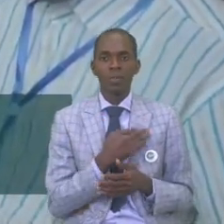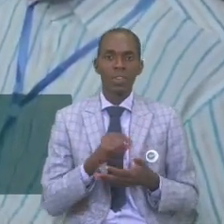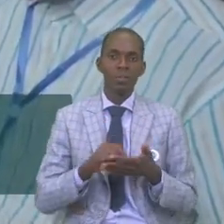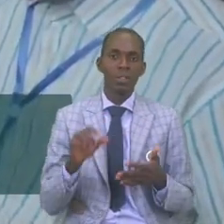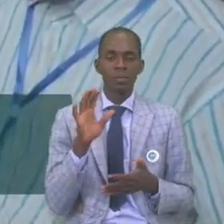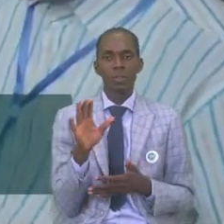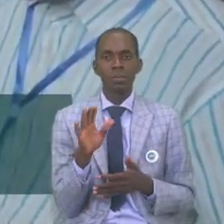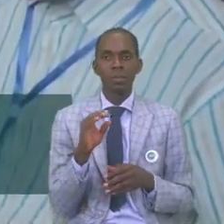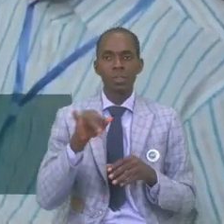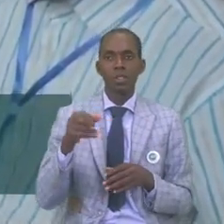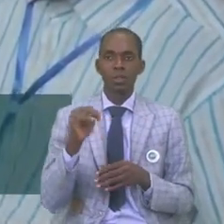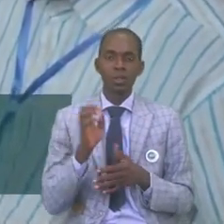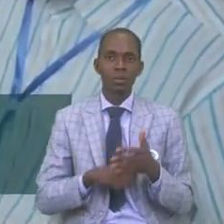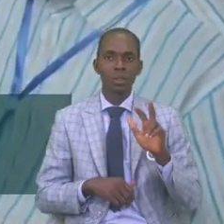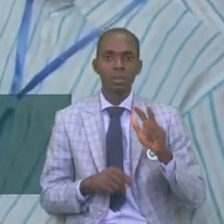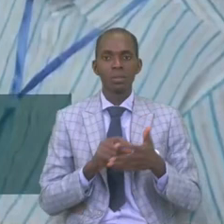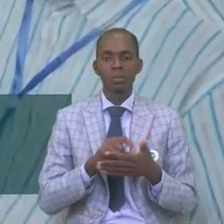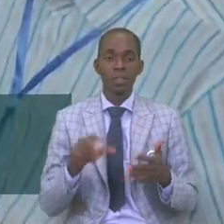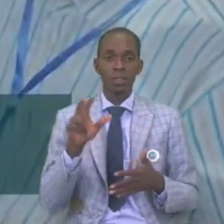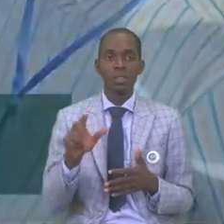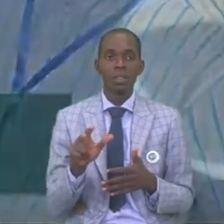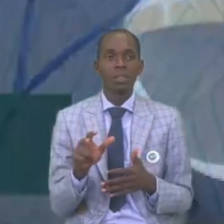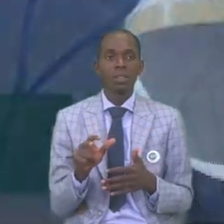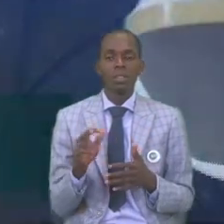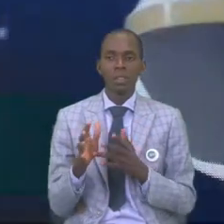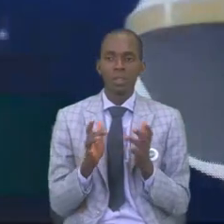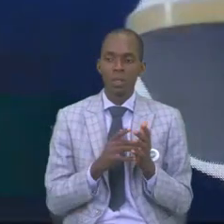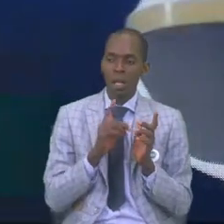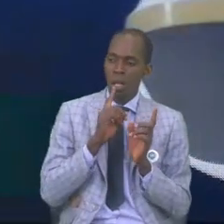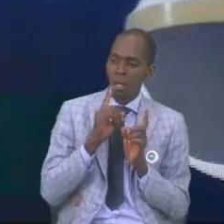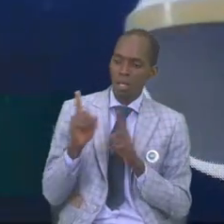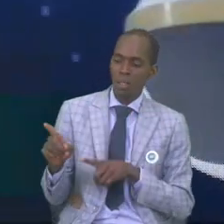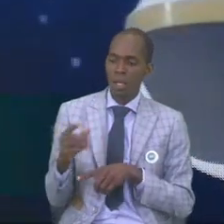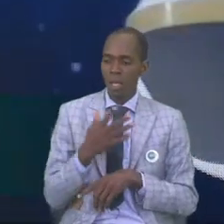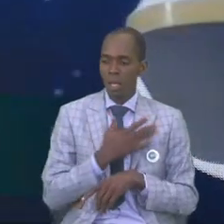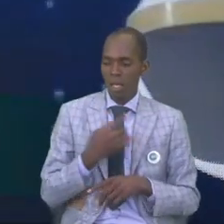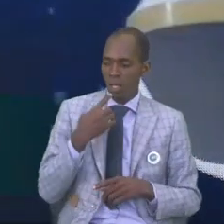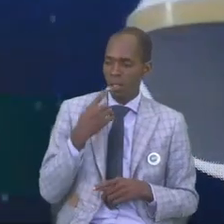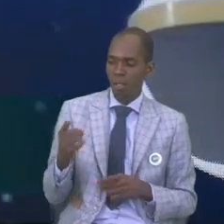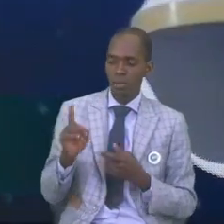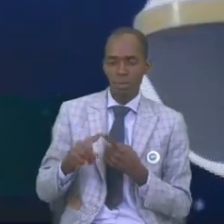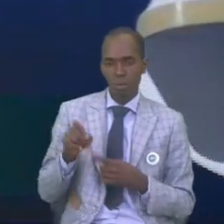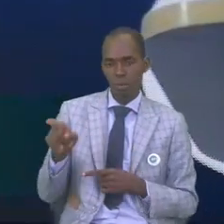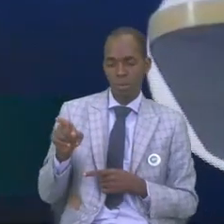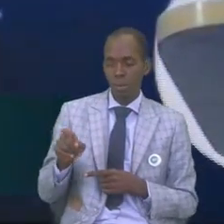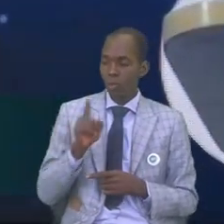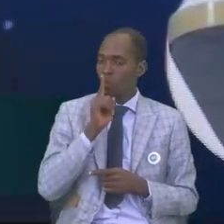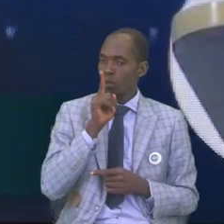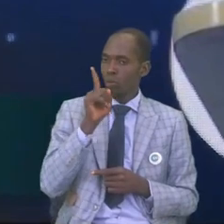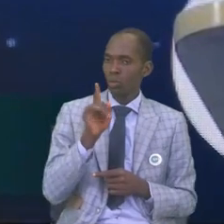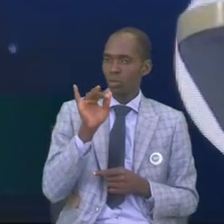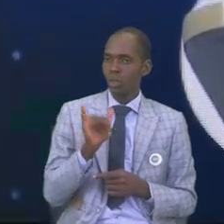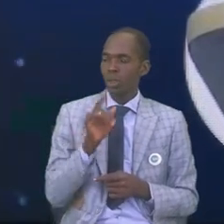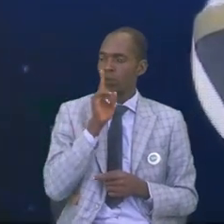In John chapter 3, verse 3, Jesus answered and said unto him, verily, verily, truly,